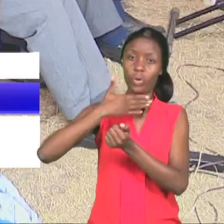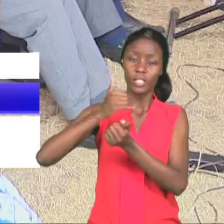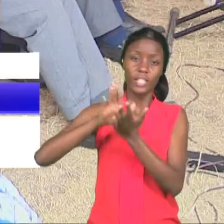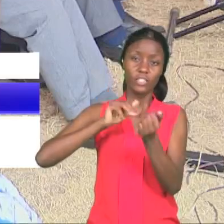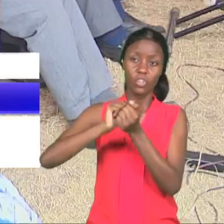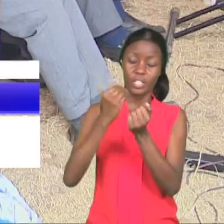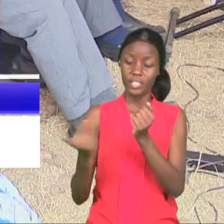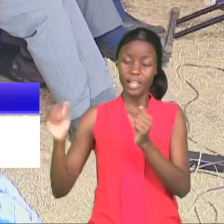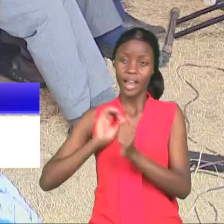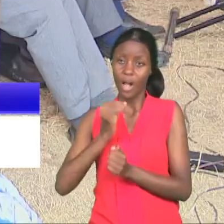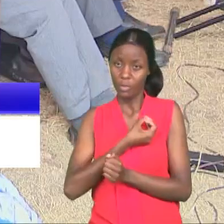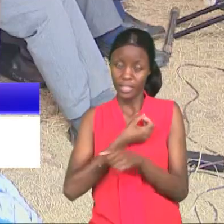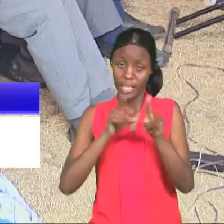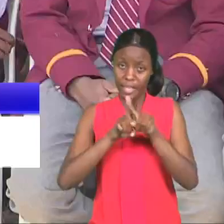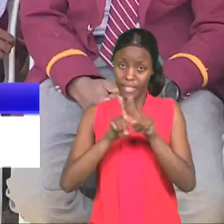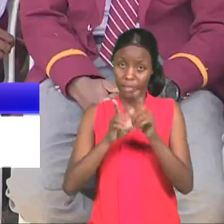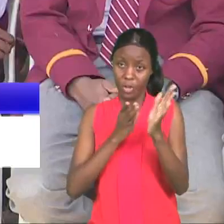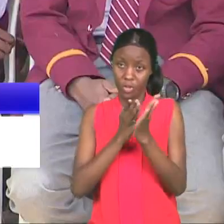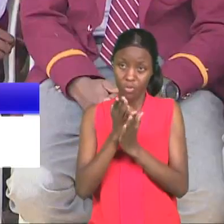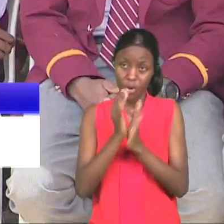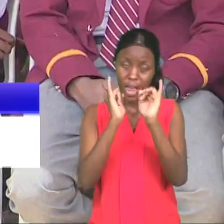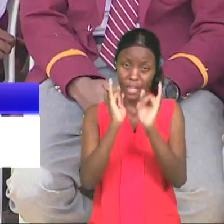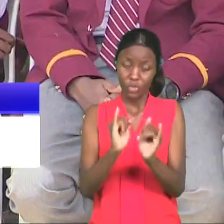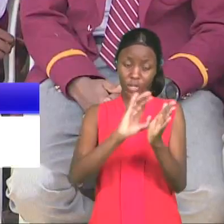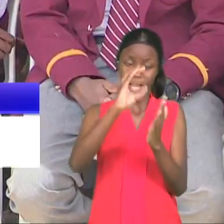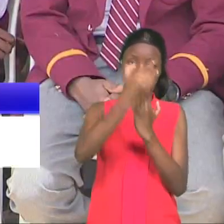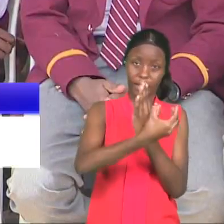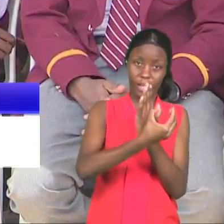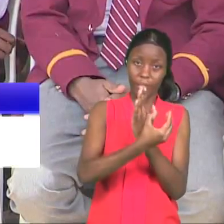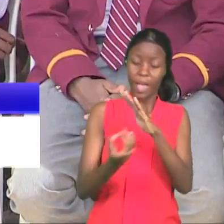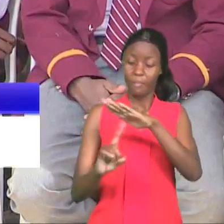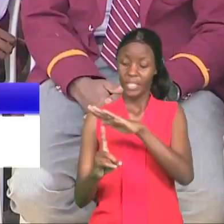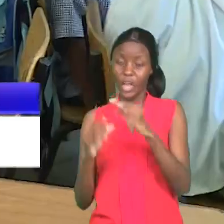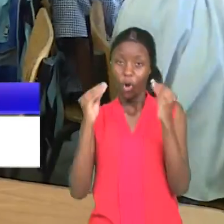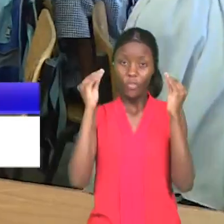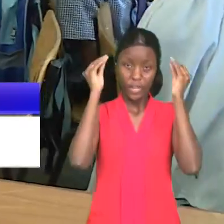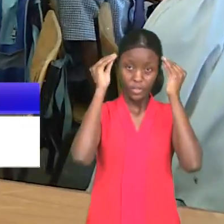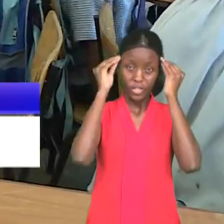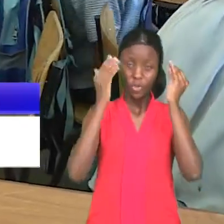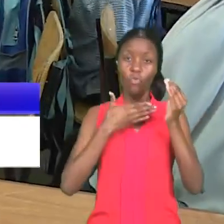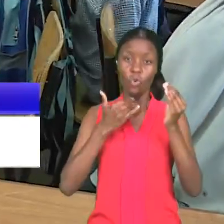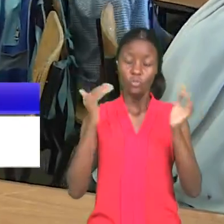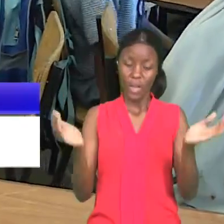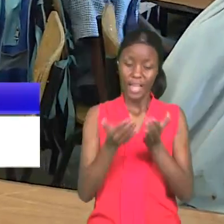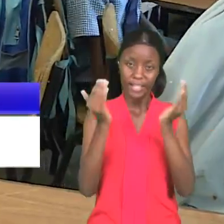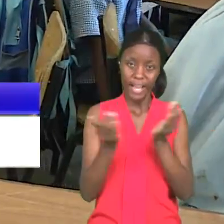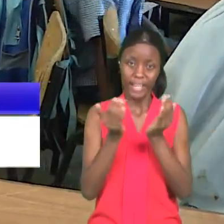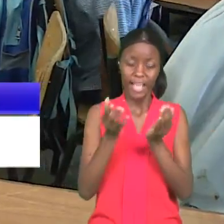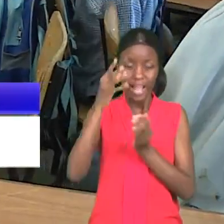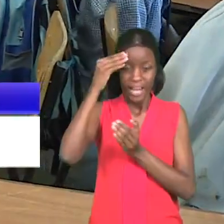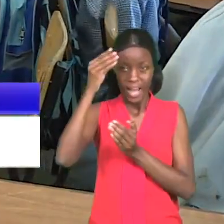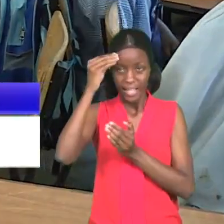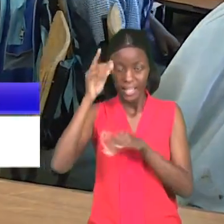The CS noted that under the competency-based curriculum, the Ministry of Education is encouraging learning at lower grades to be conducted